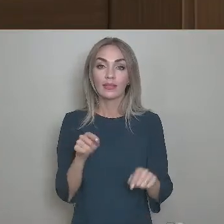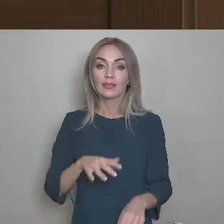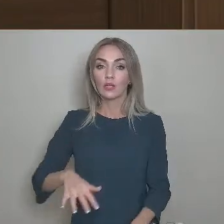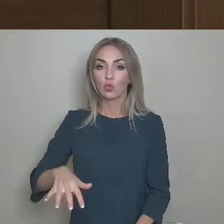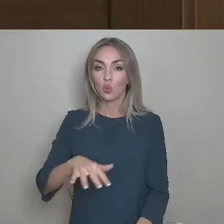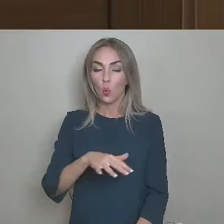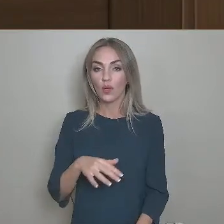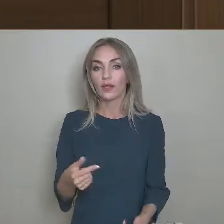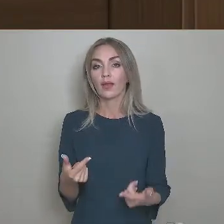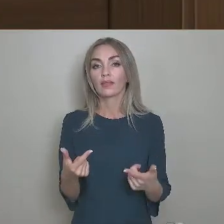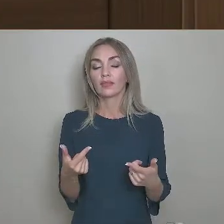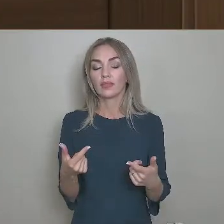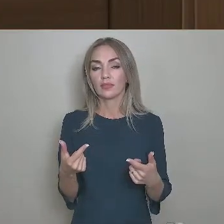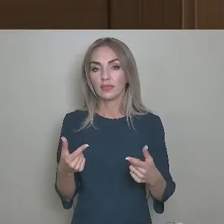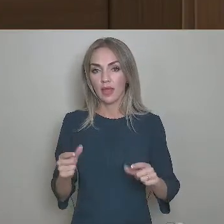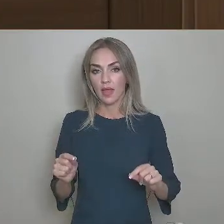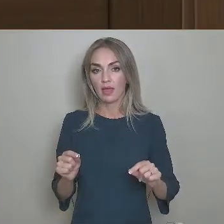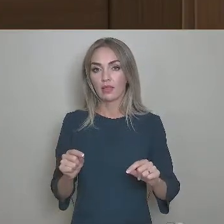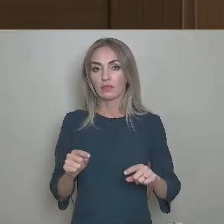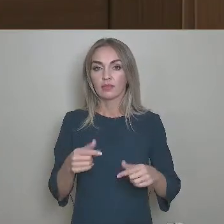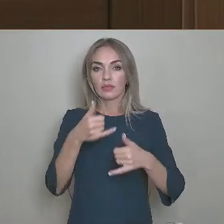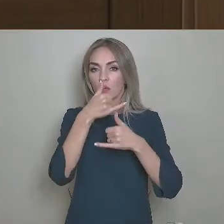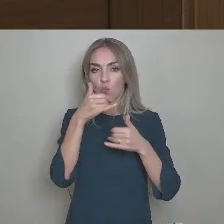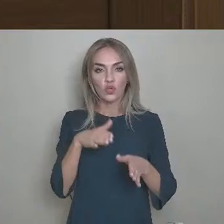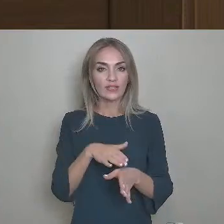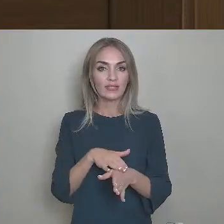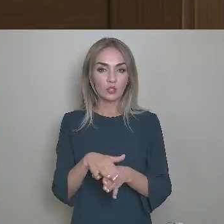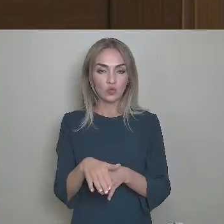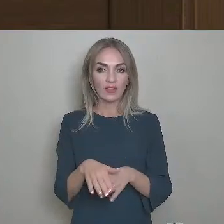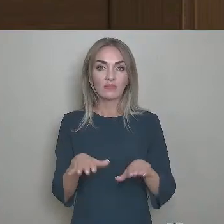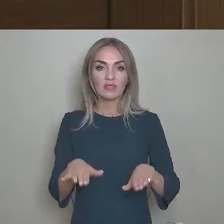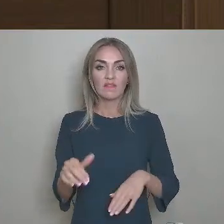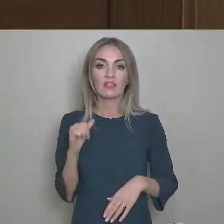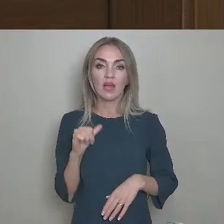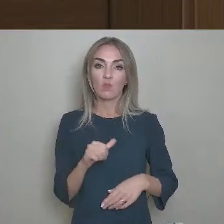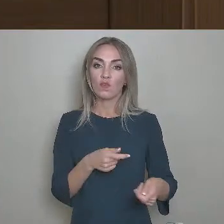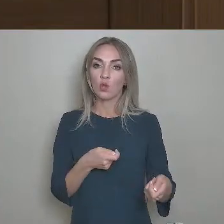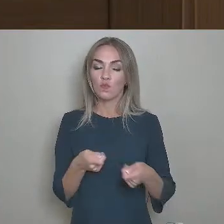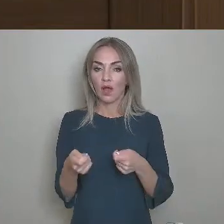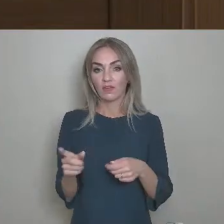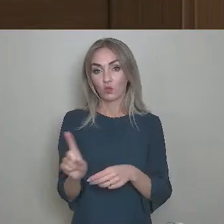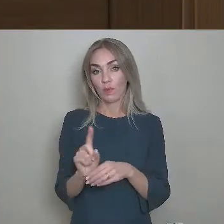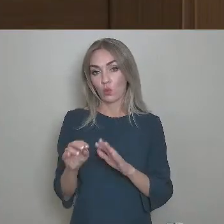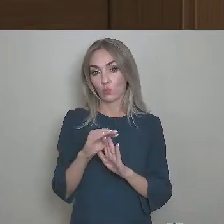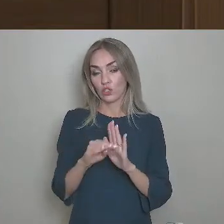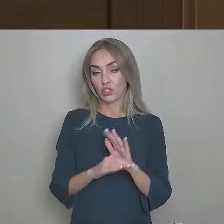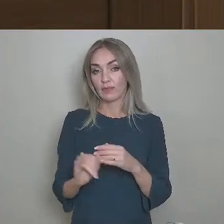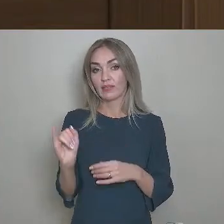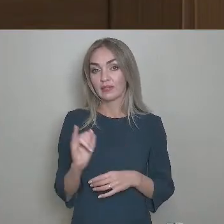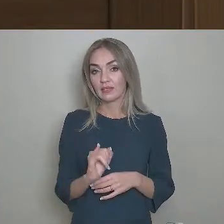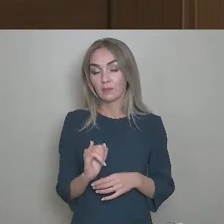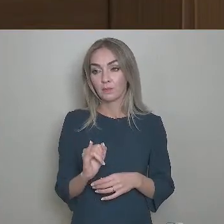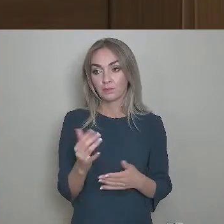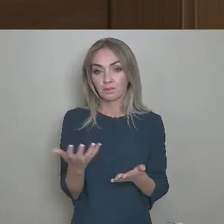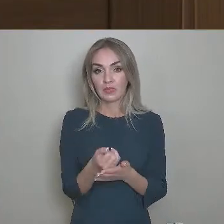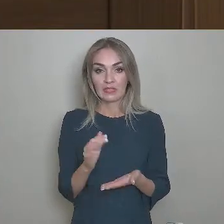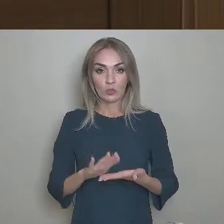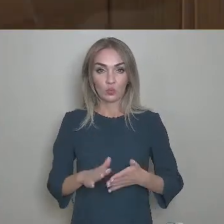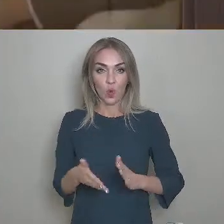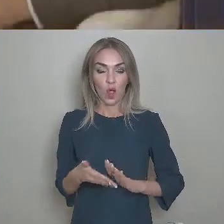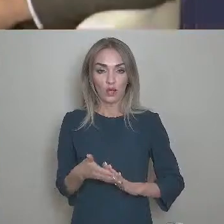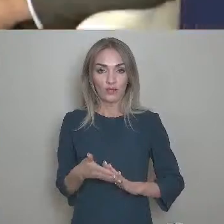local government and self-government in the areas where the local self-government cannot be carried out in the normal